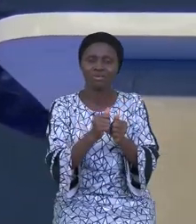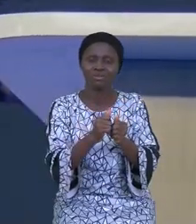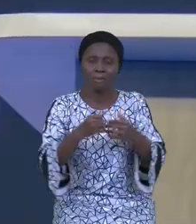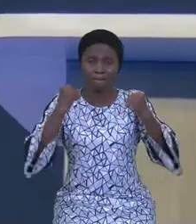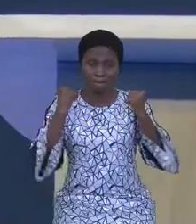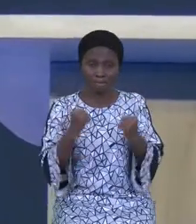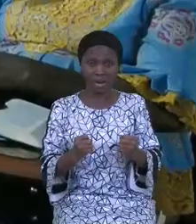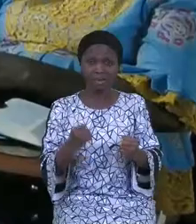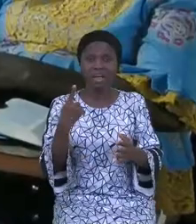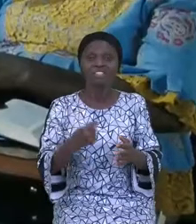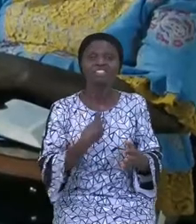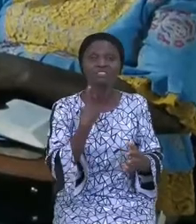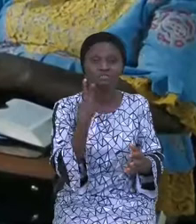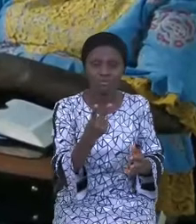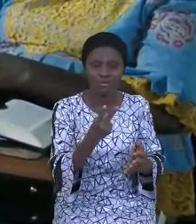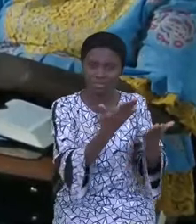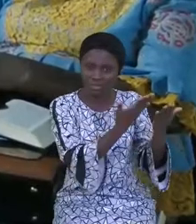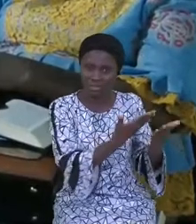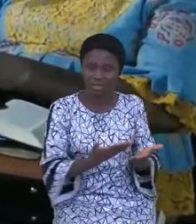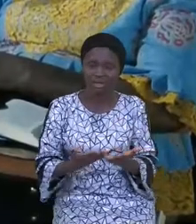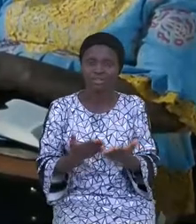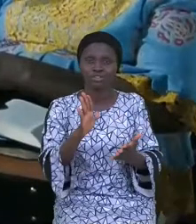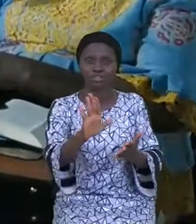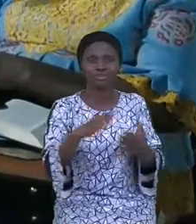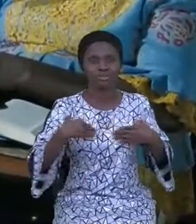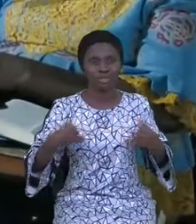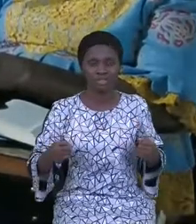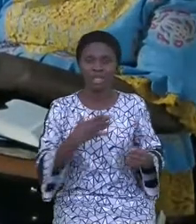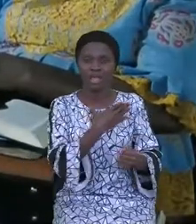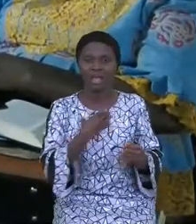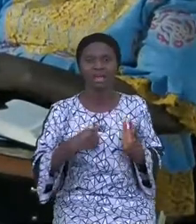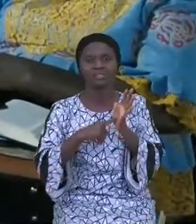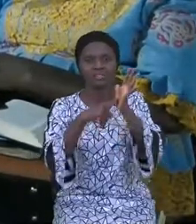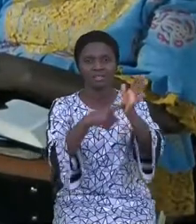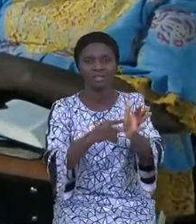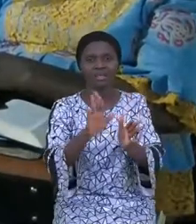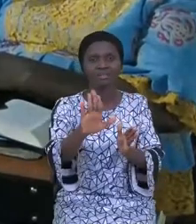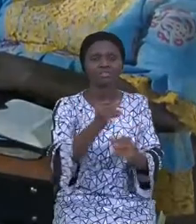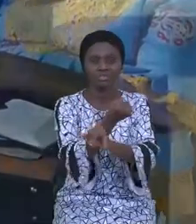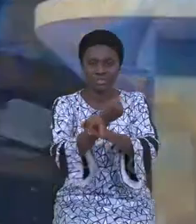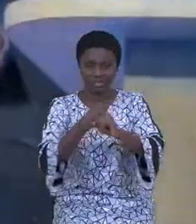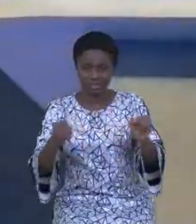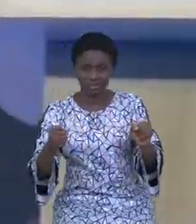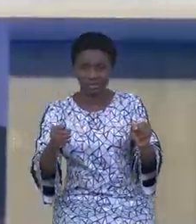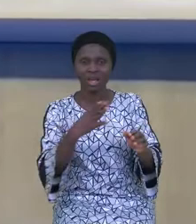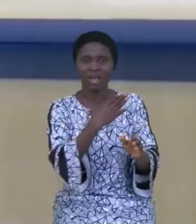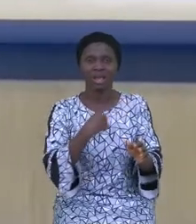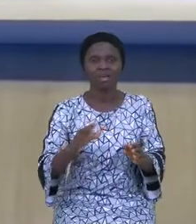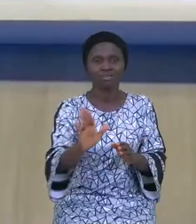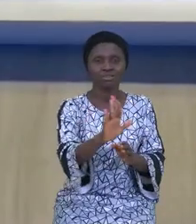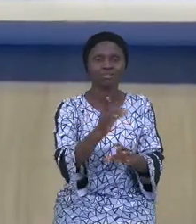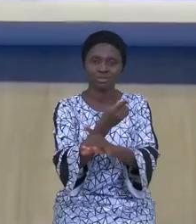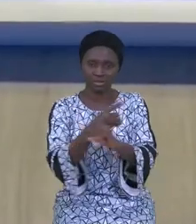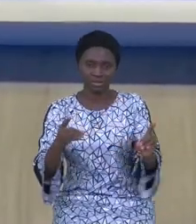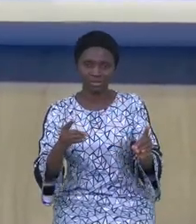healing. And the voice declares your salvation and your deliverance. And just